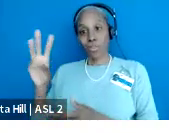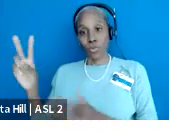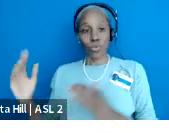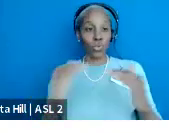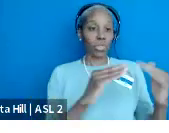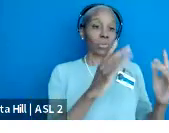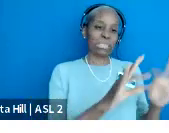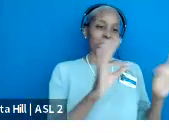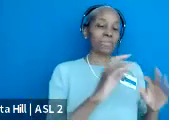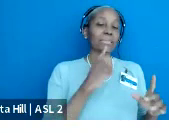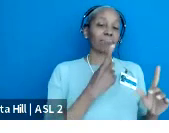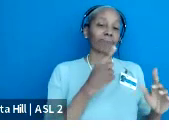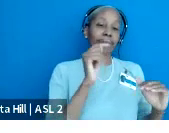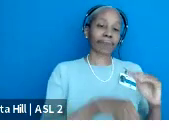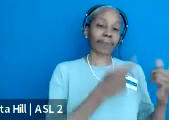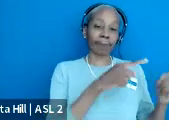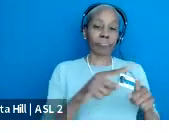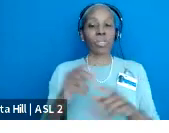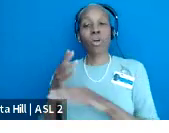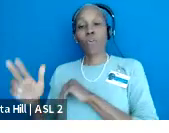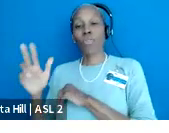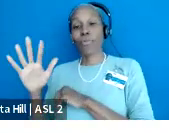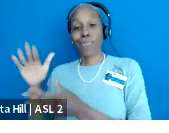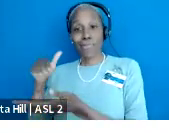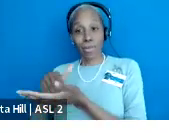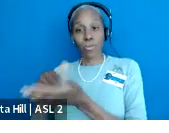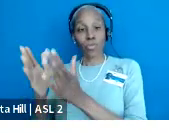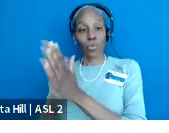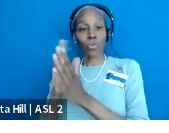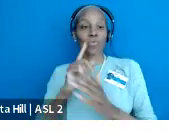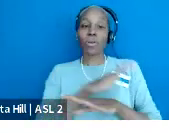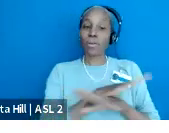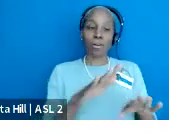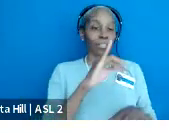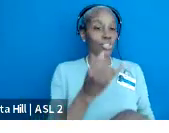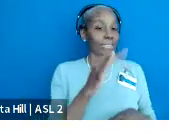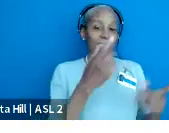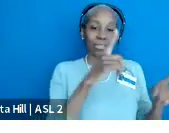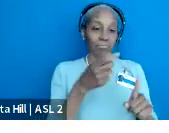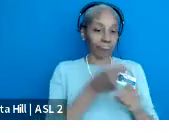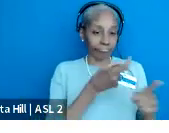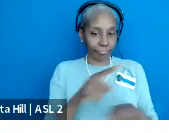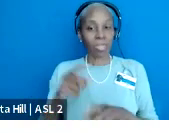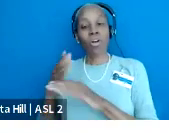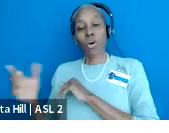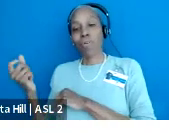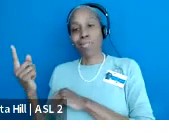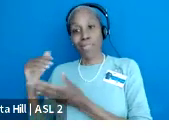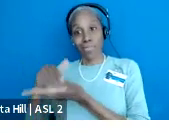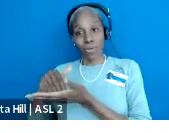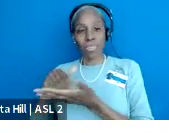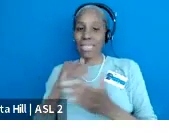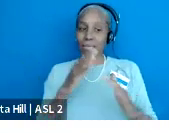25,862 significant incidents, over 35,000 were classified as non-JC incident, and a little over 11,000